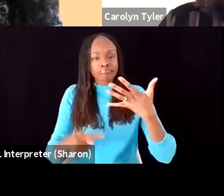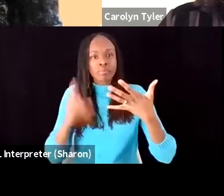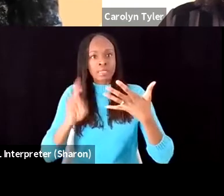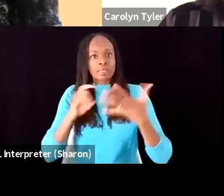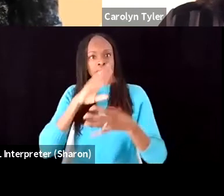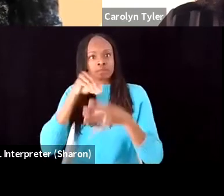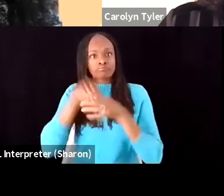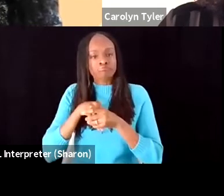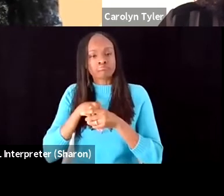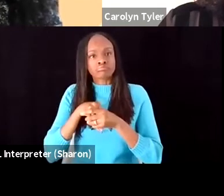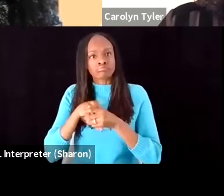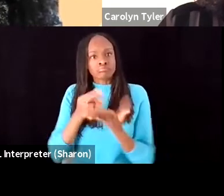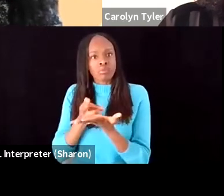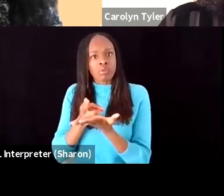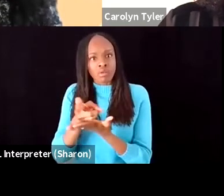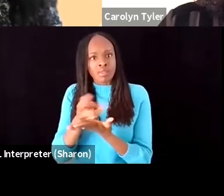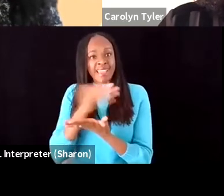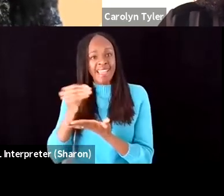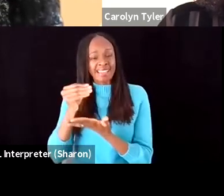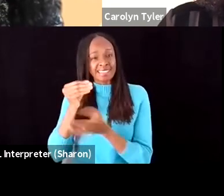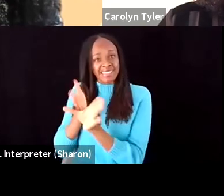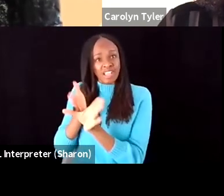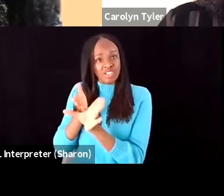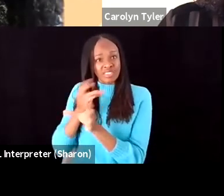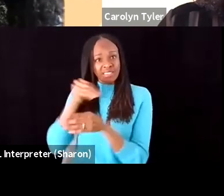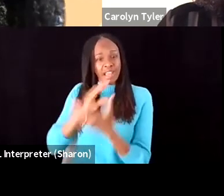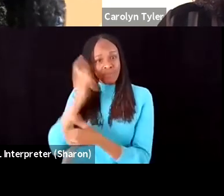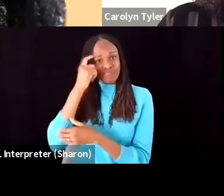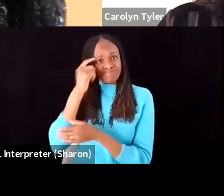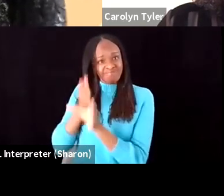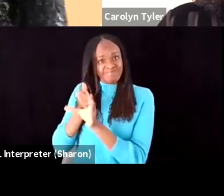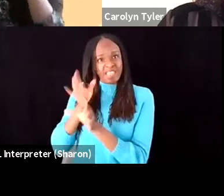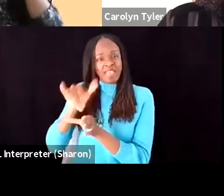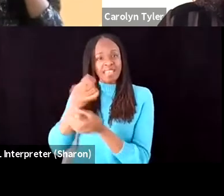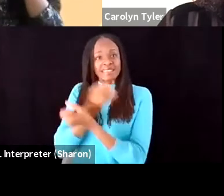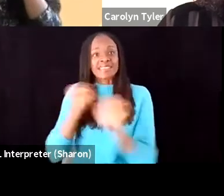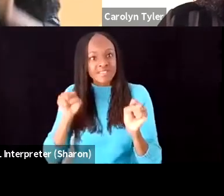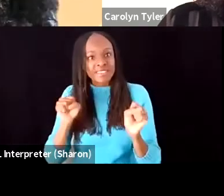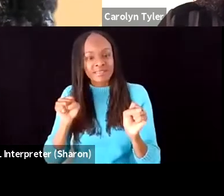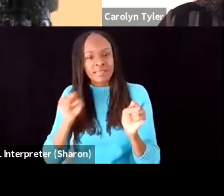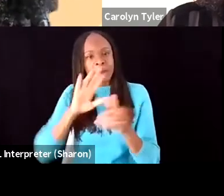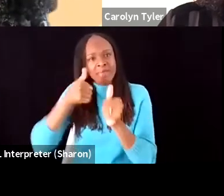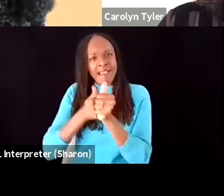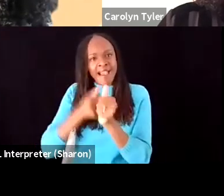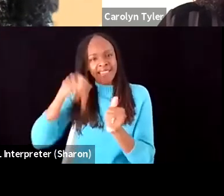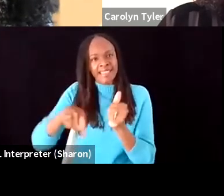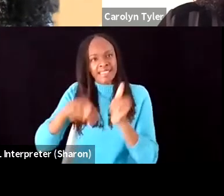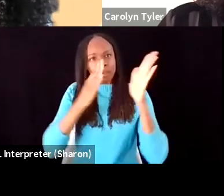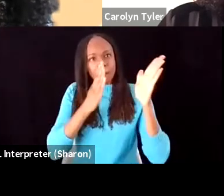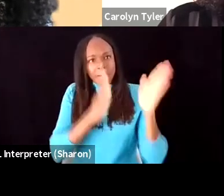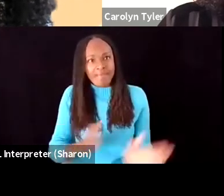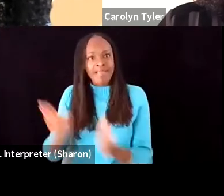and psychologically safely. Like the psychological safety behind this plan of